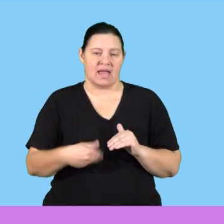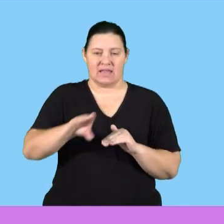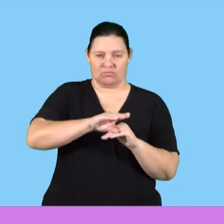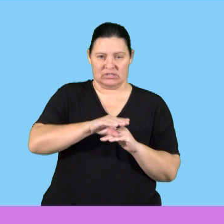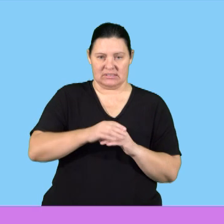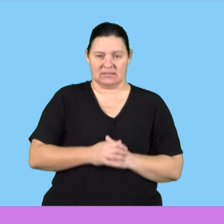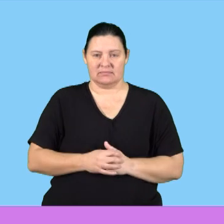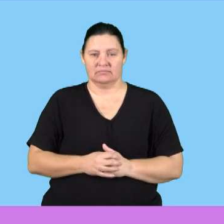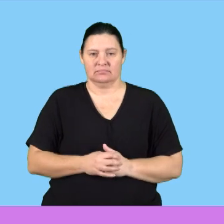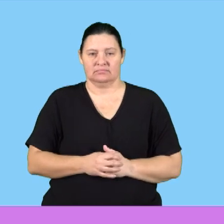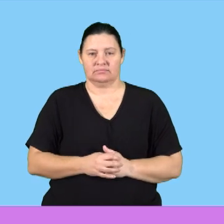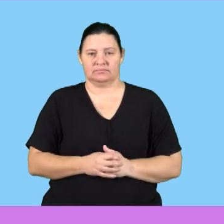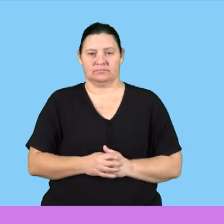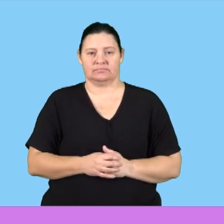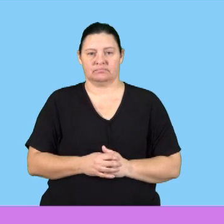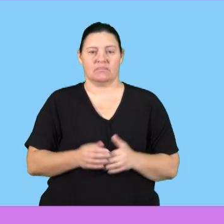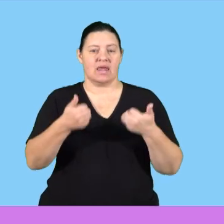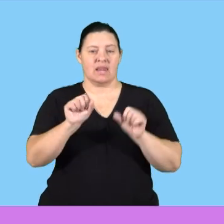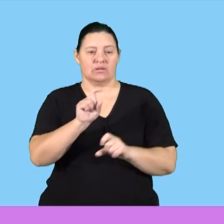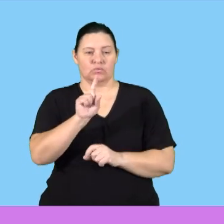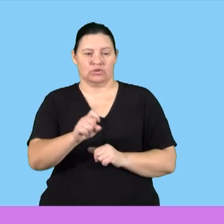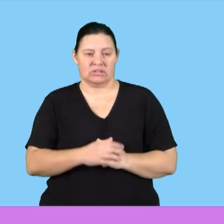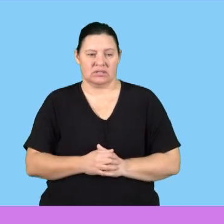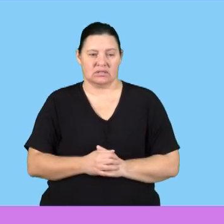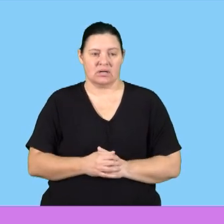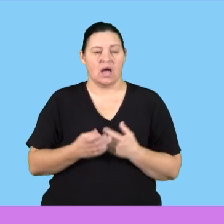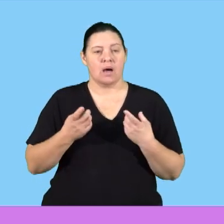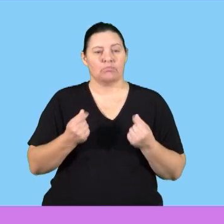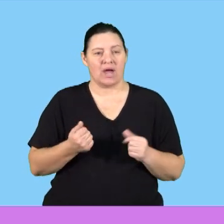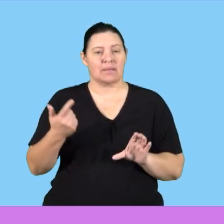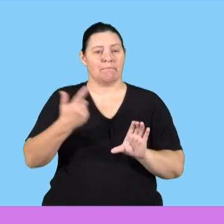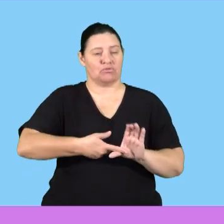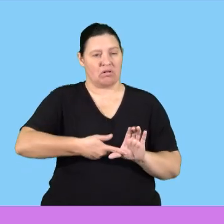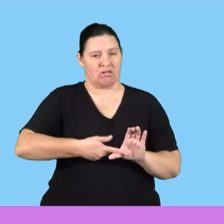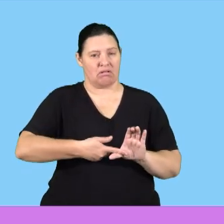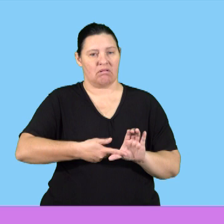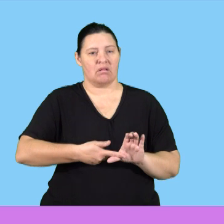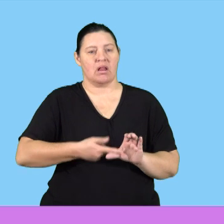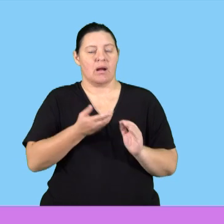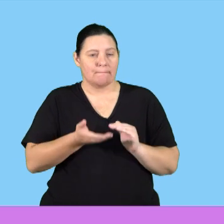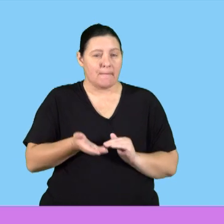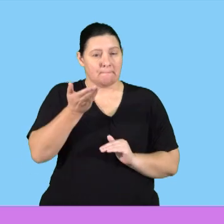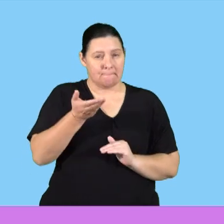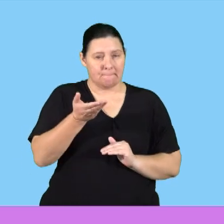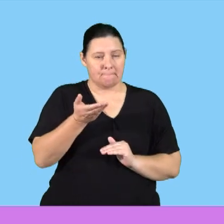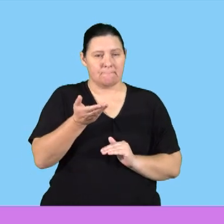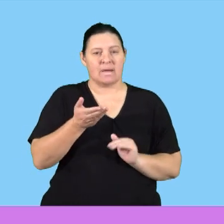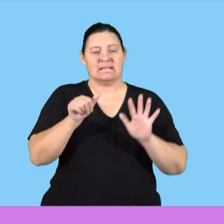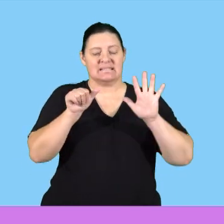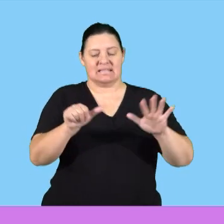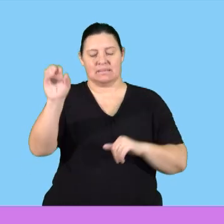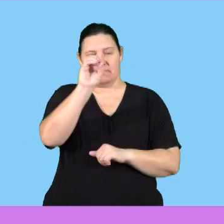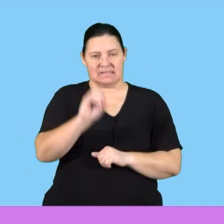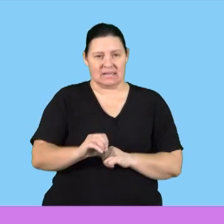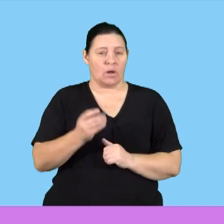after the increase. Okay, let us take the next question. The price of petrol was increased